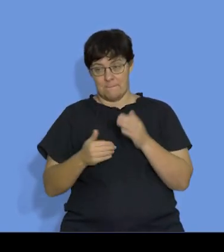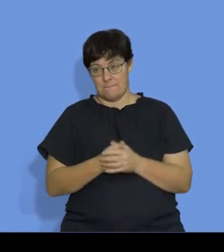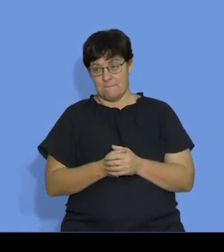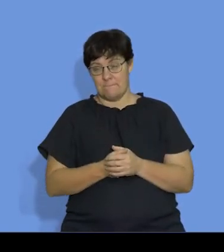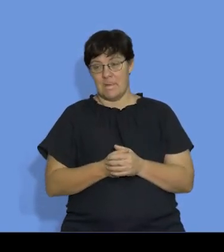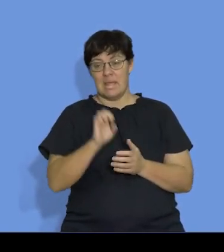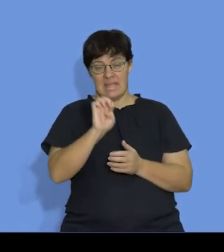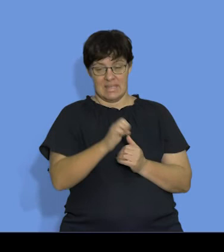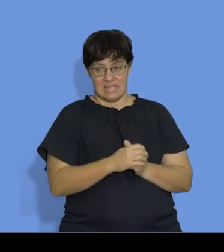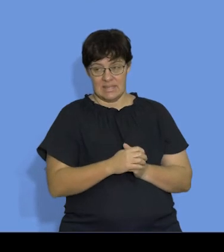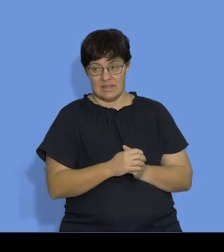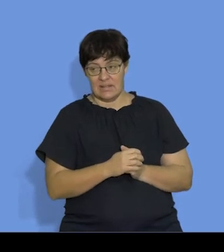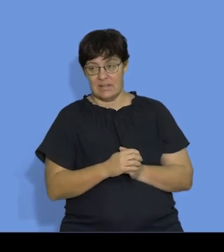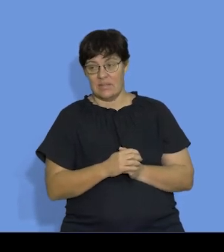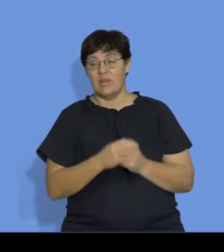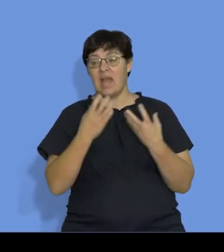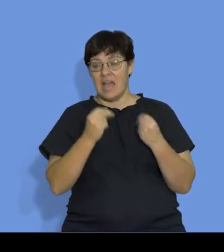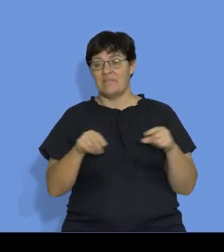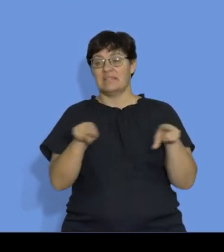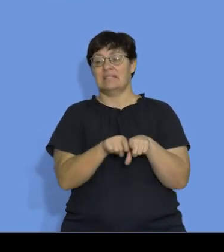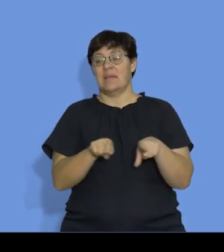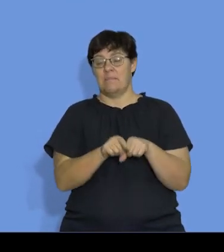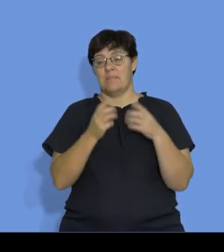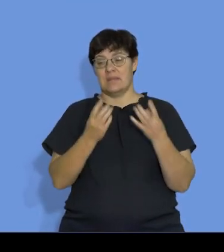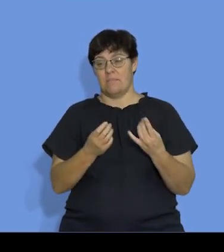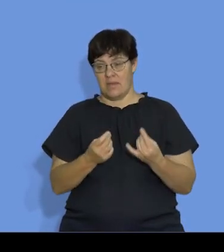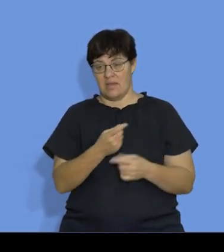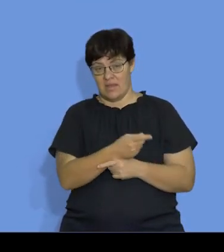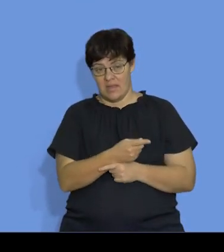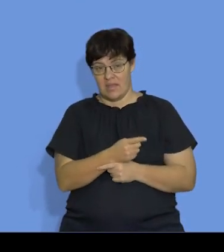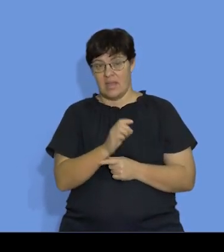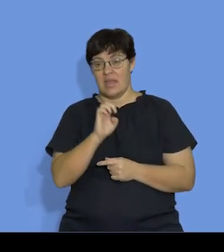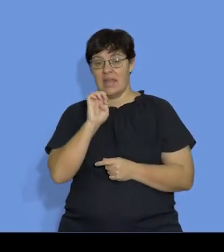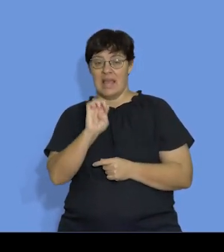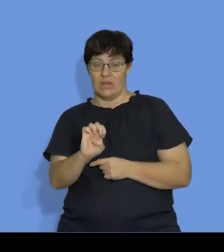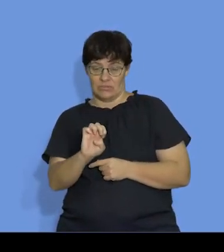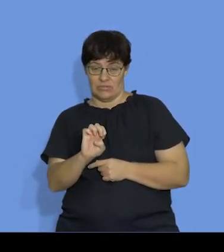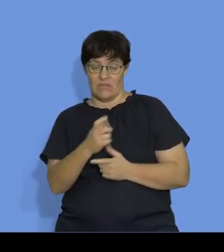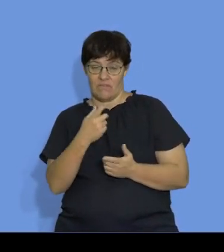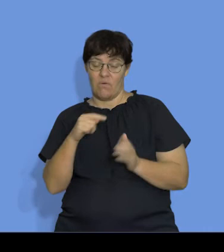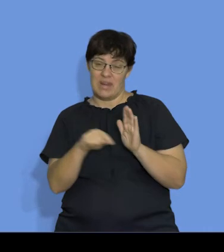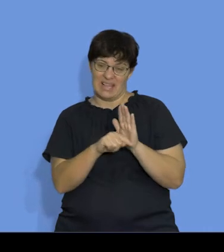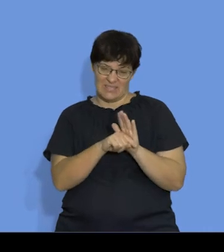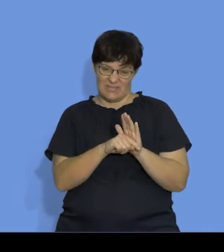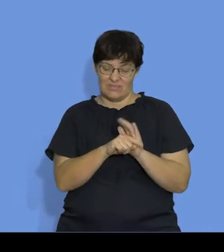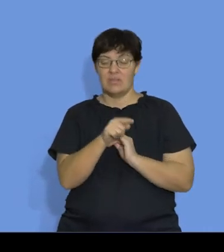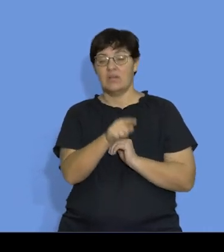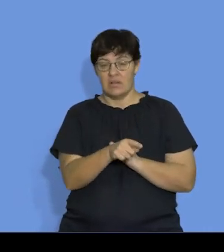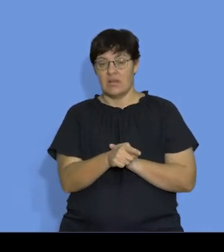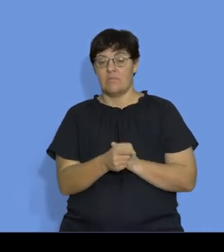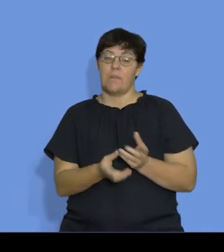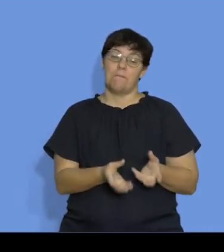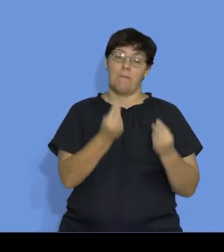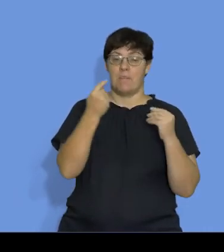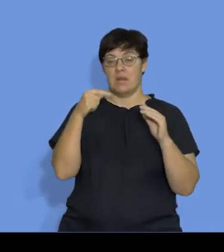electrons such that it will have the same number of what? Of electrons in terms of loss and gain. So if we multiply zinc